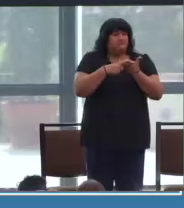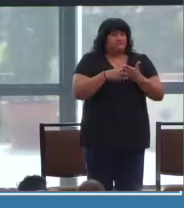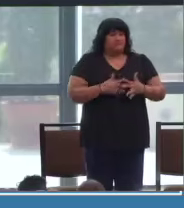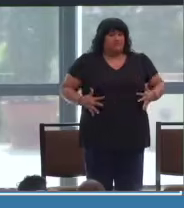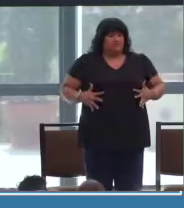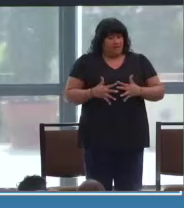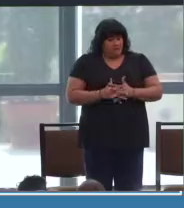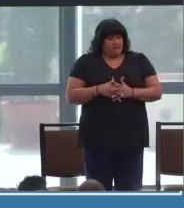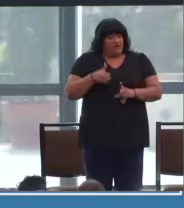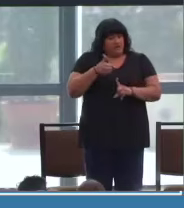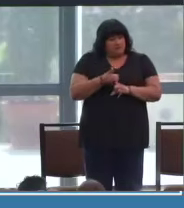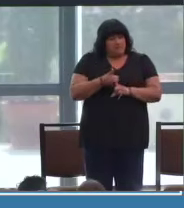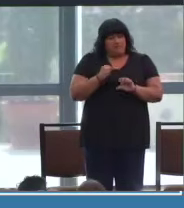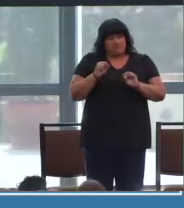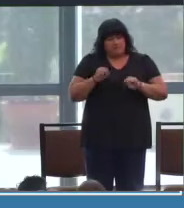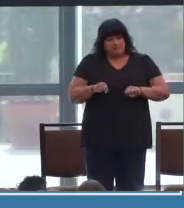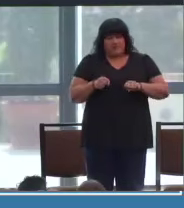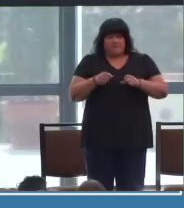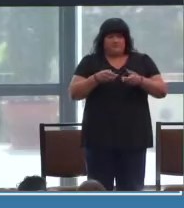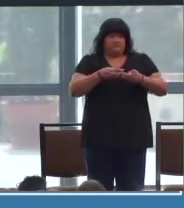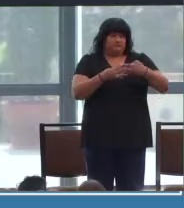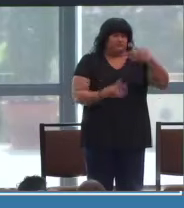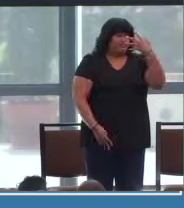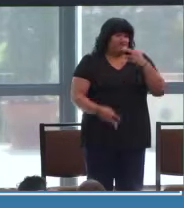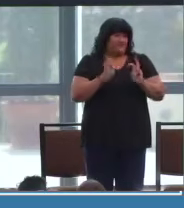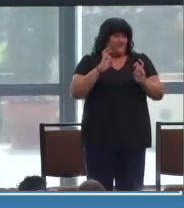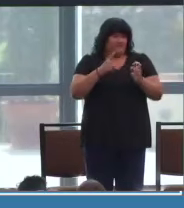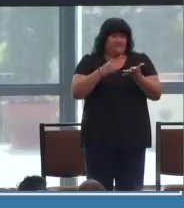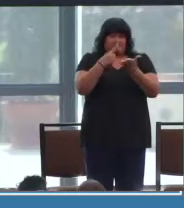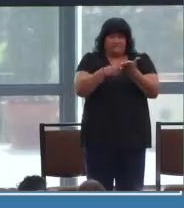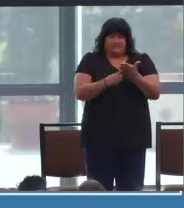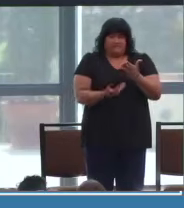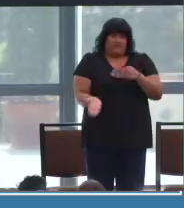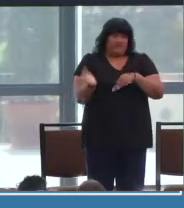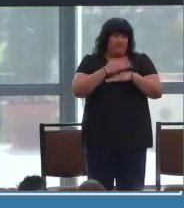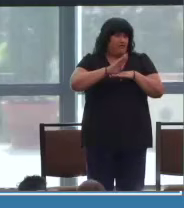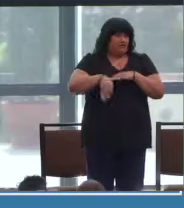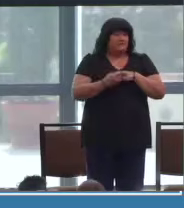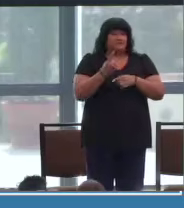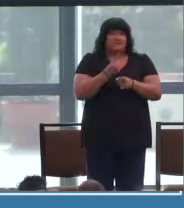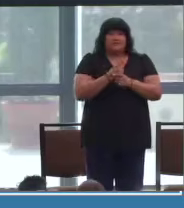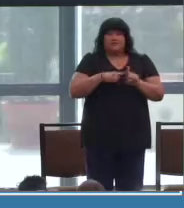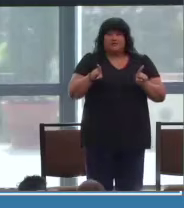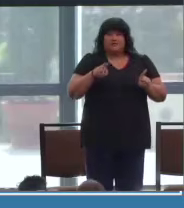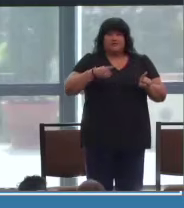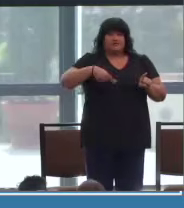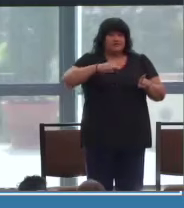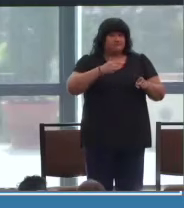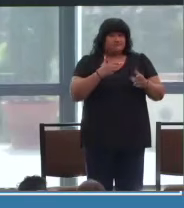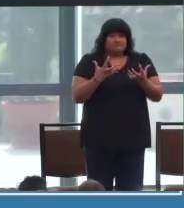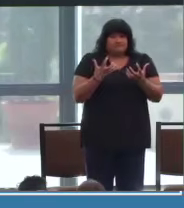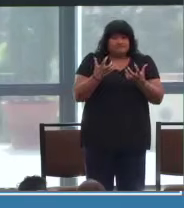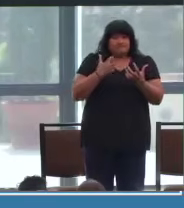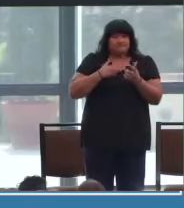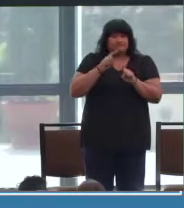be a whole topic we could cover for hours in and of itself. But if you do have some burning pregnancy questions, we can answer those in the